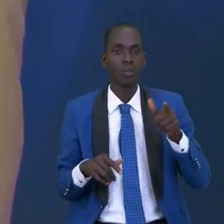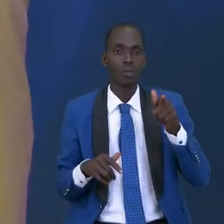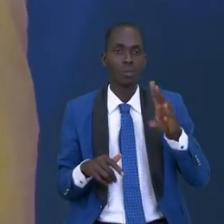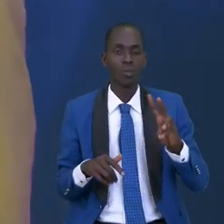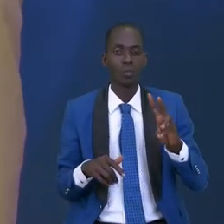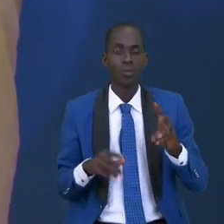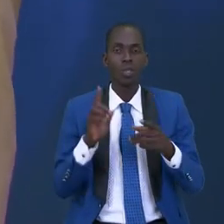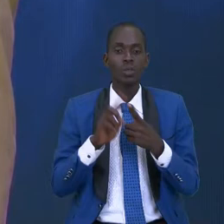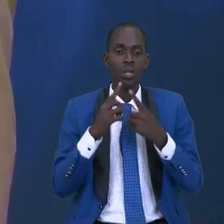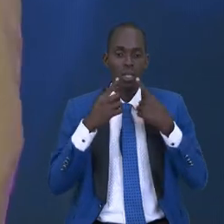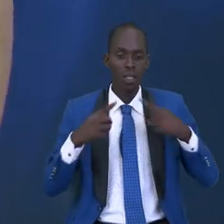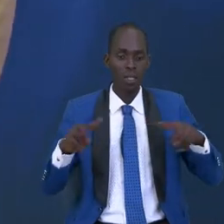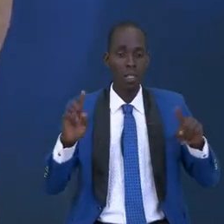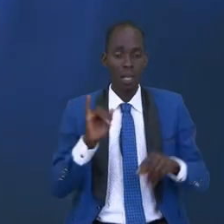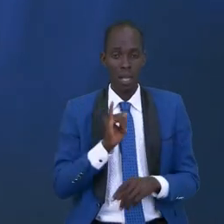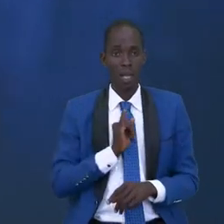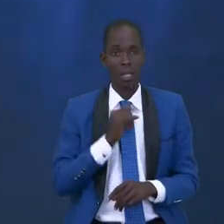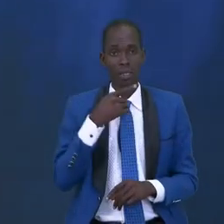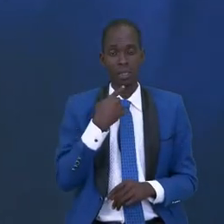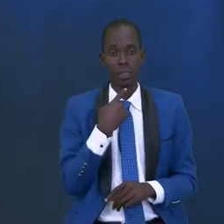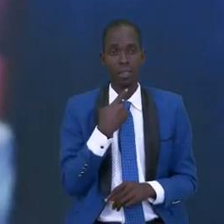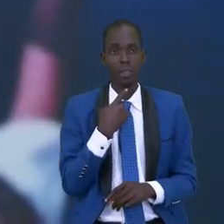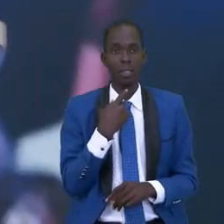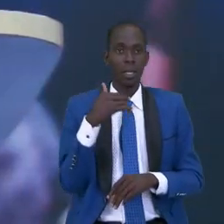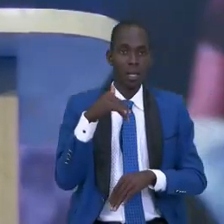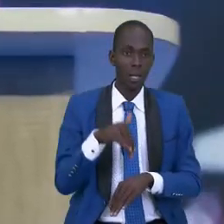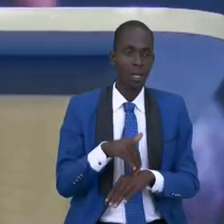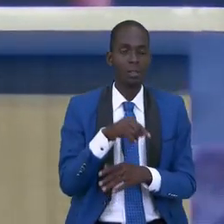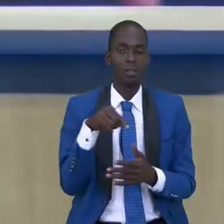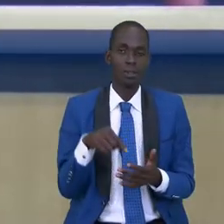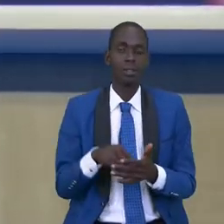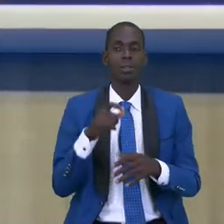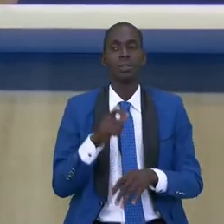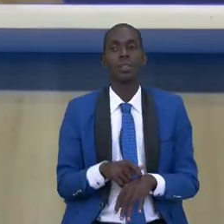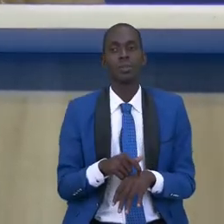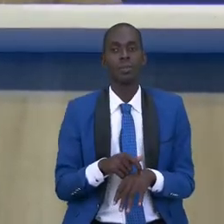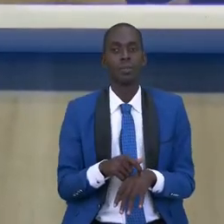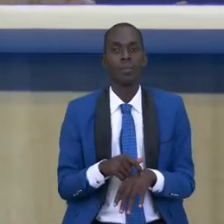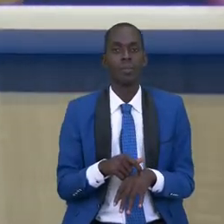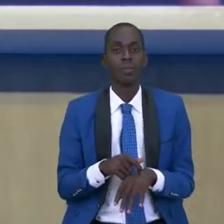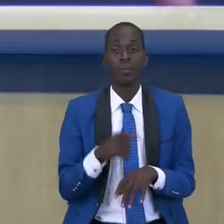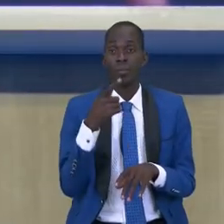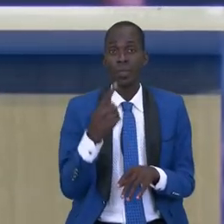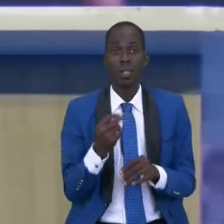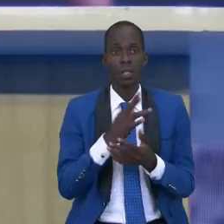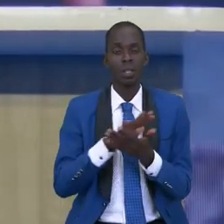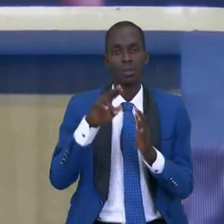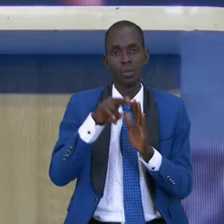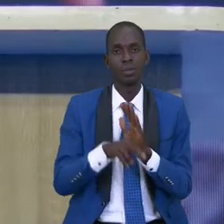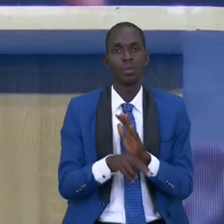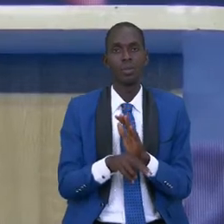to declare, I say, at this time, the